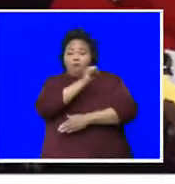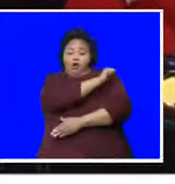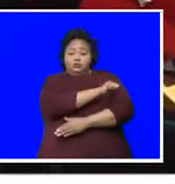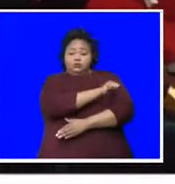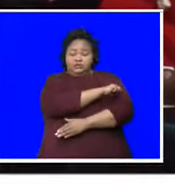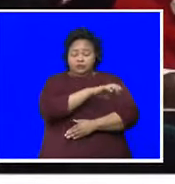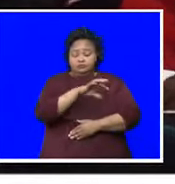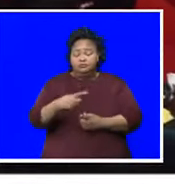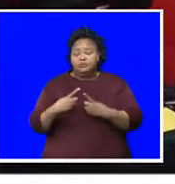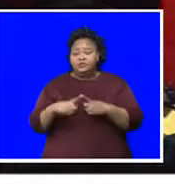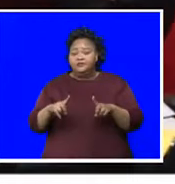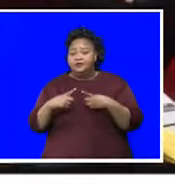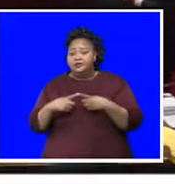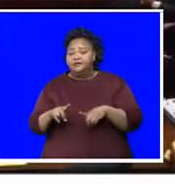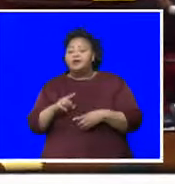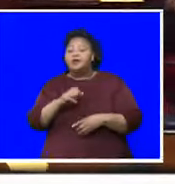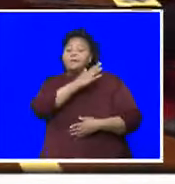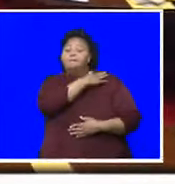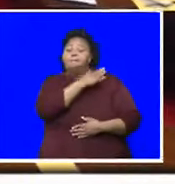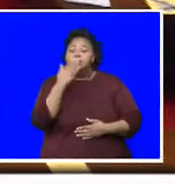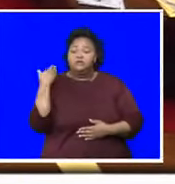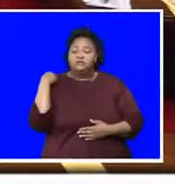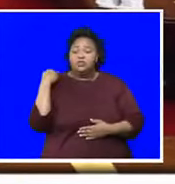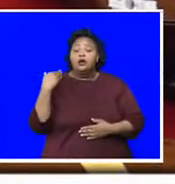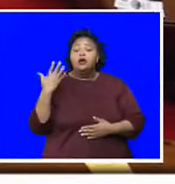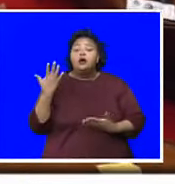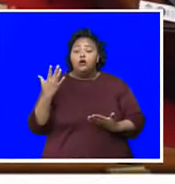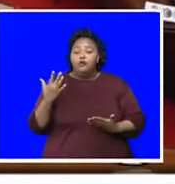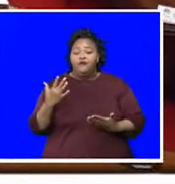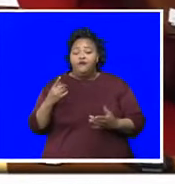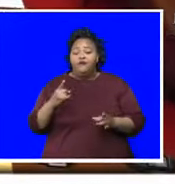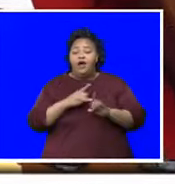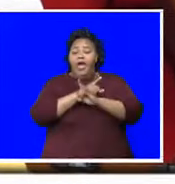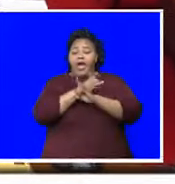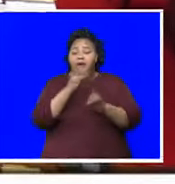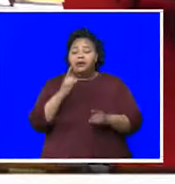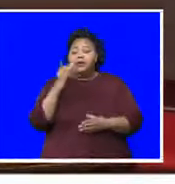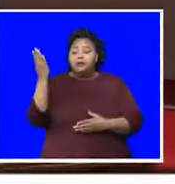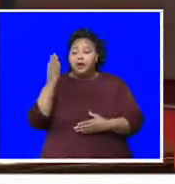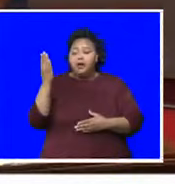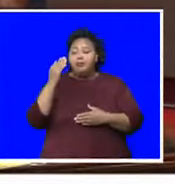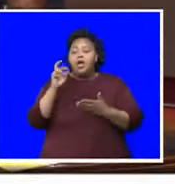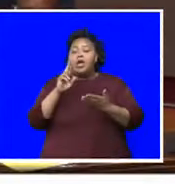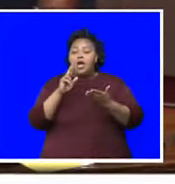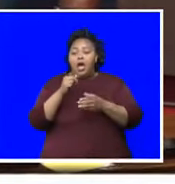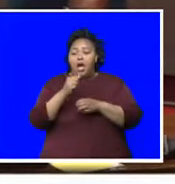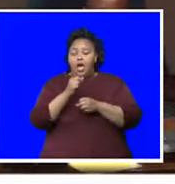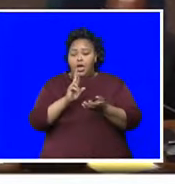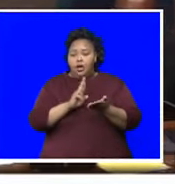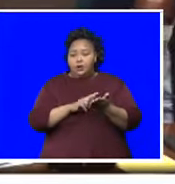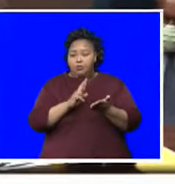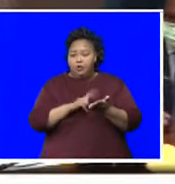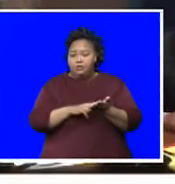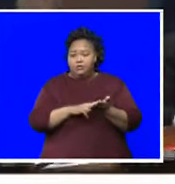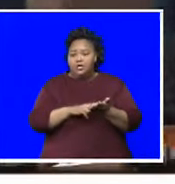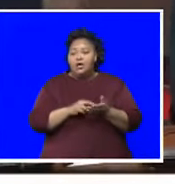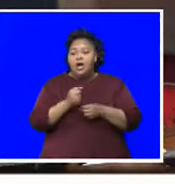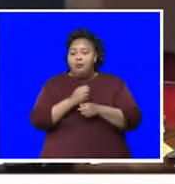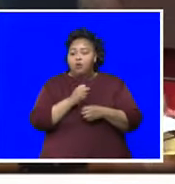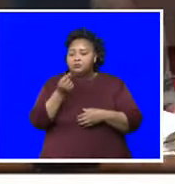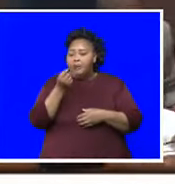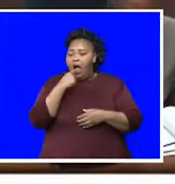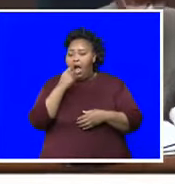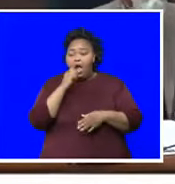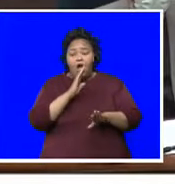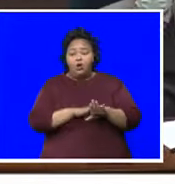in parliament. The Minister for Health, Liz Nkosi, narrated issues of budget. Minister Nkosi, in her report, highlighted